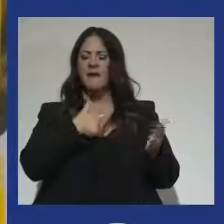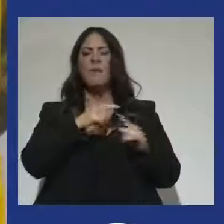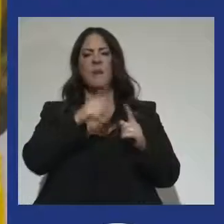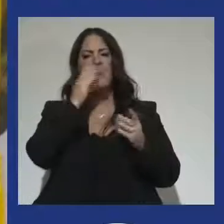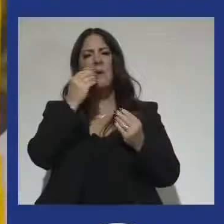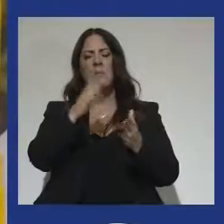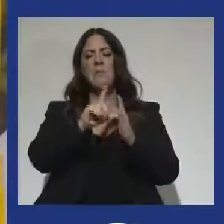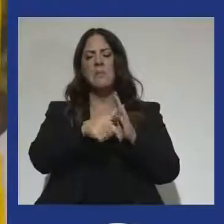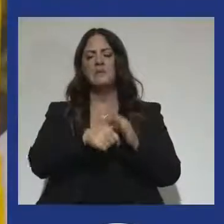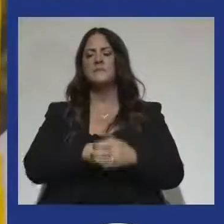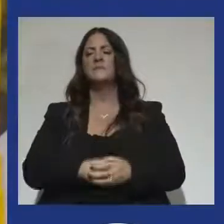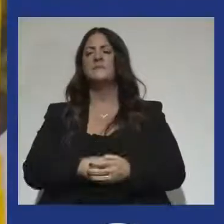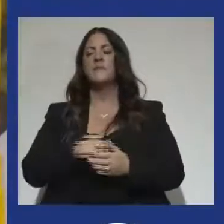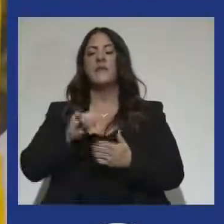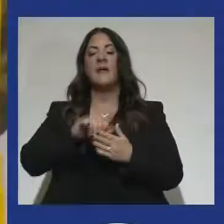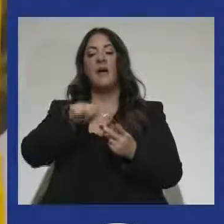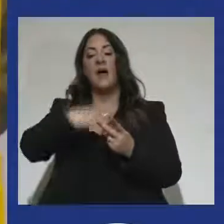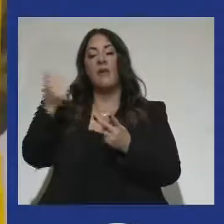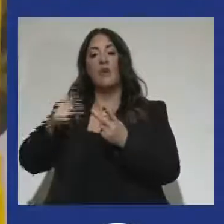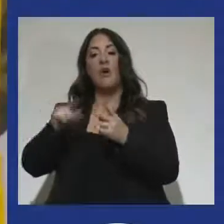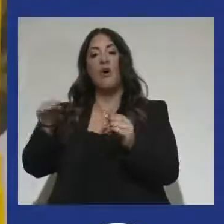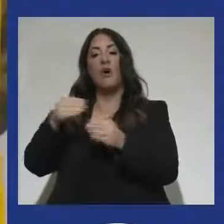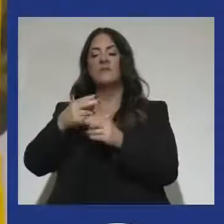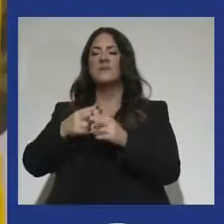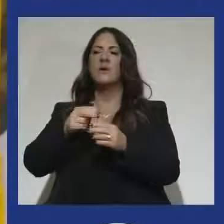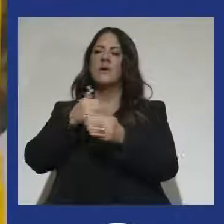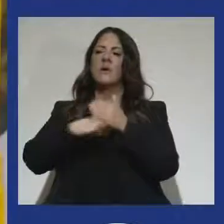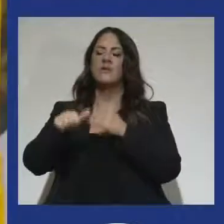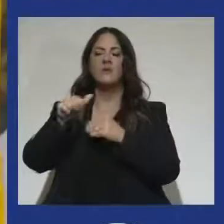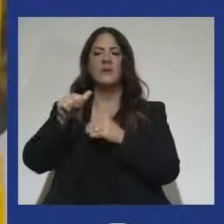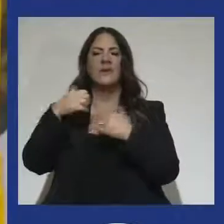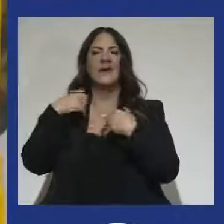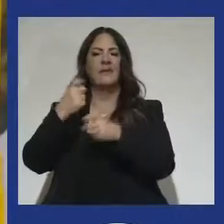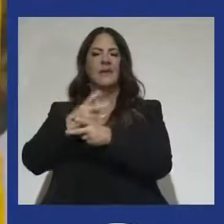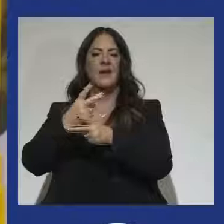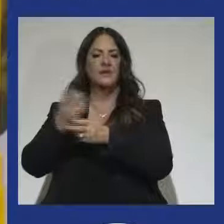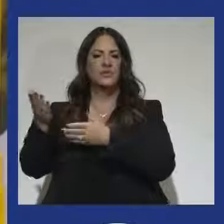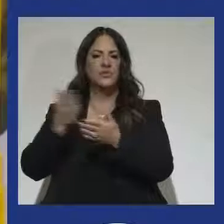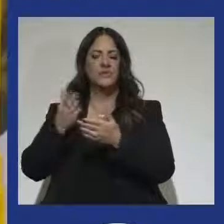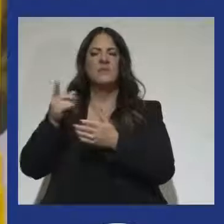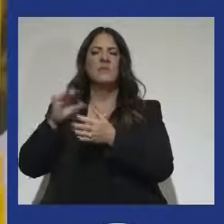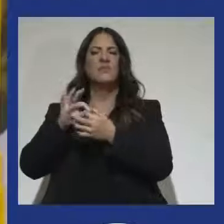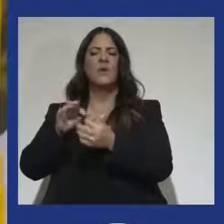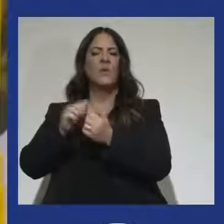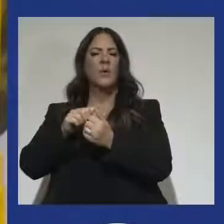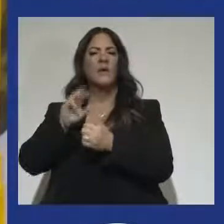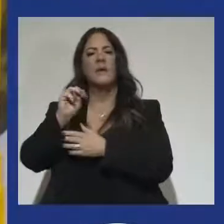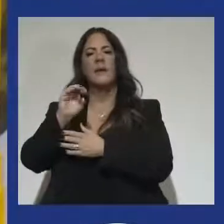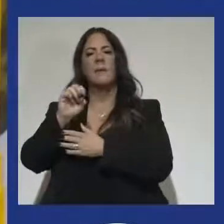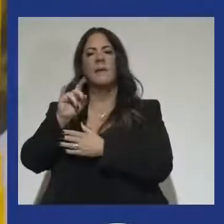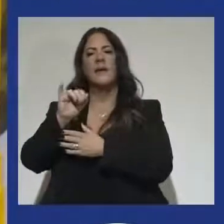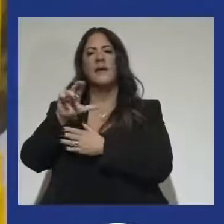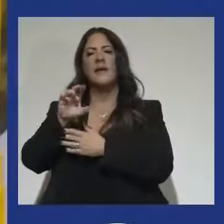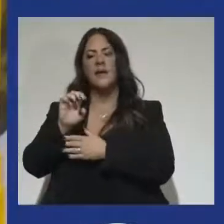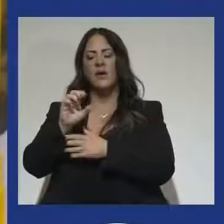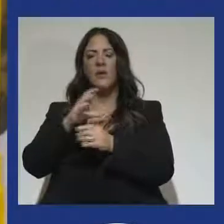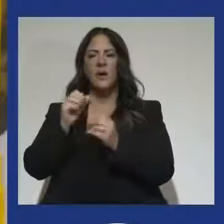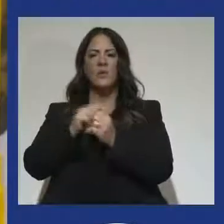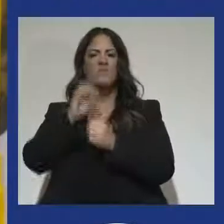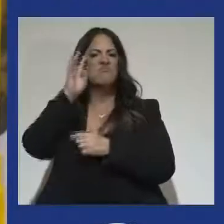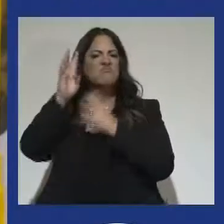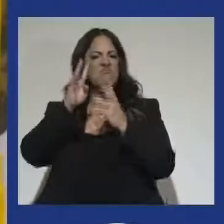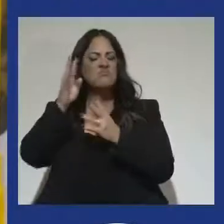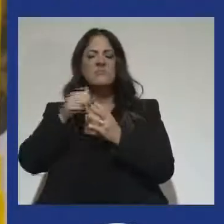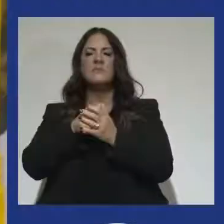The other office that we're creating is within the Department of Healthcare Services, and it's related to Medicare and innovation.